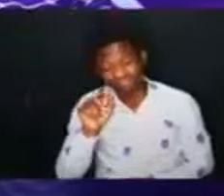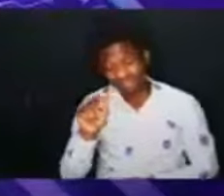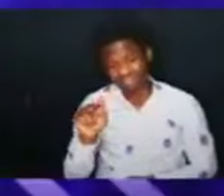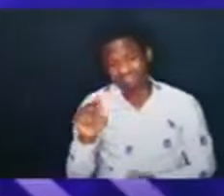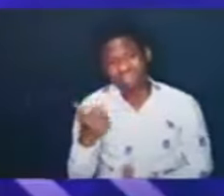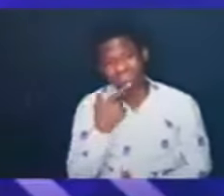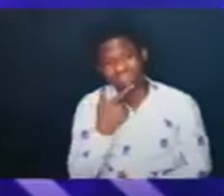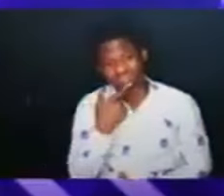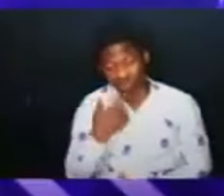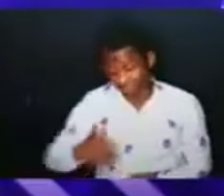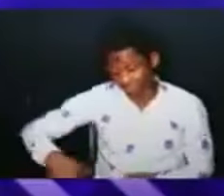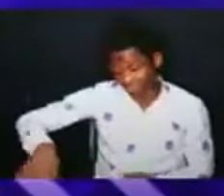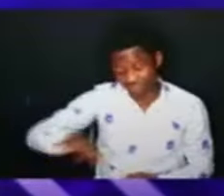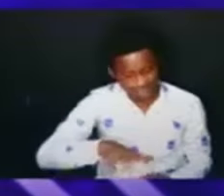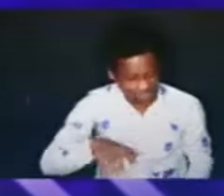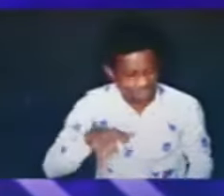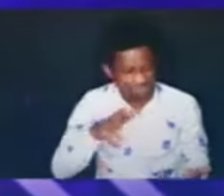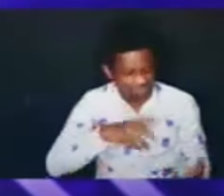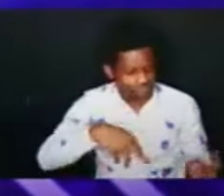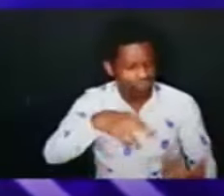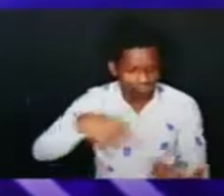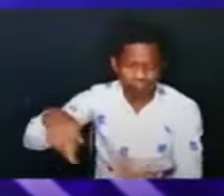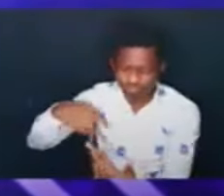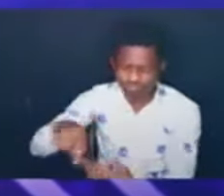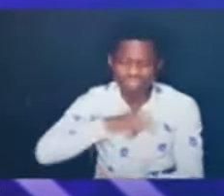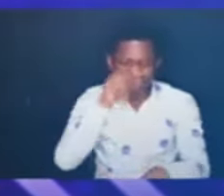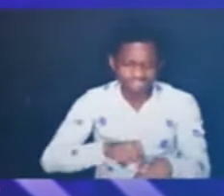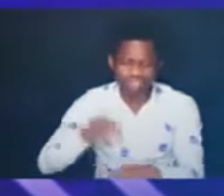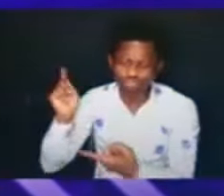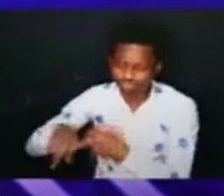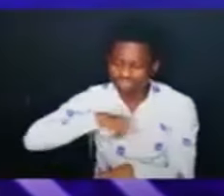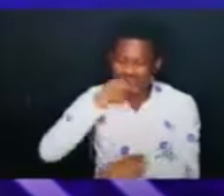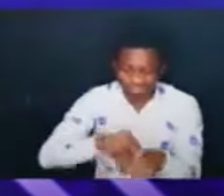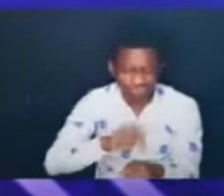13 says that they wandered from nation to nation, from one kingdom to another.